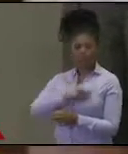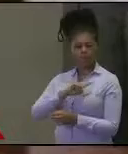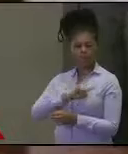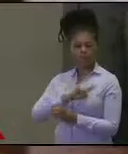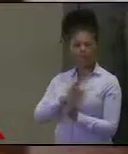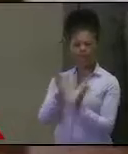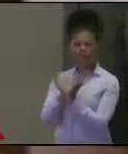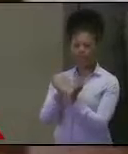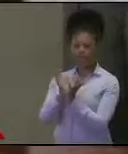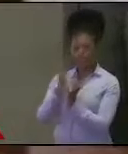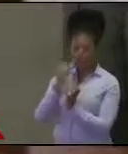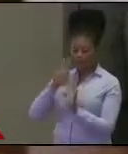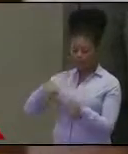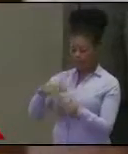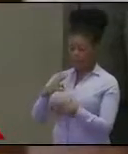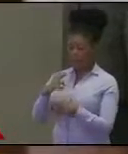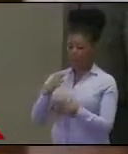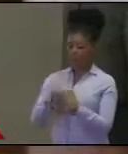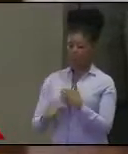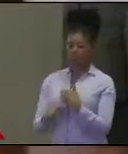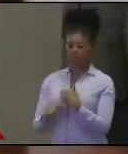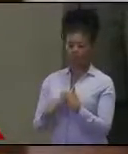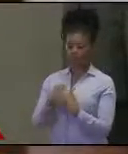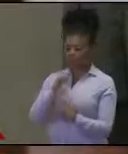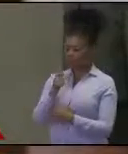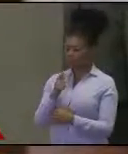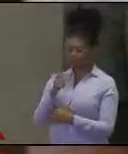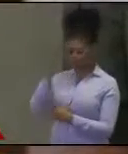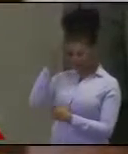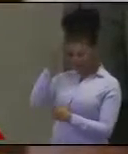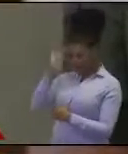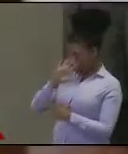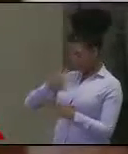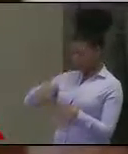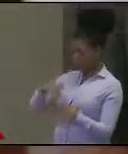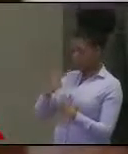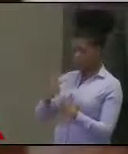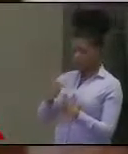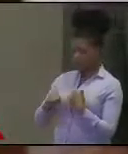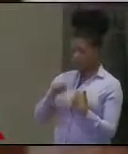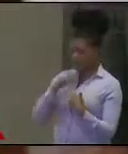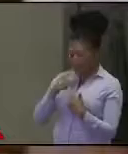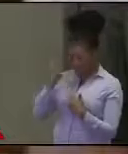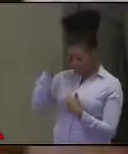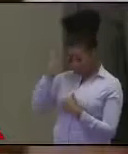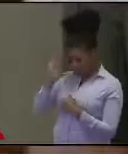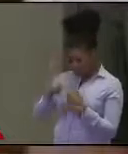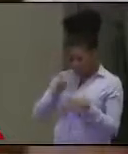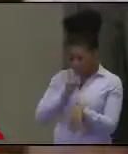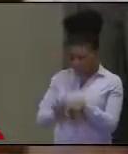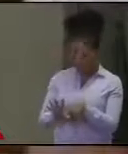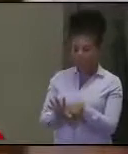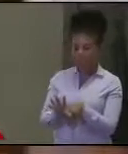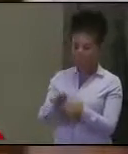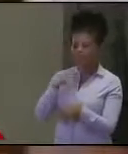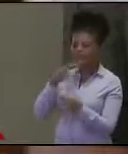summit when we are left with 8 months? He said, no, but government is not left with 8 months. There's still government coming. In Nelson Mandela, you've got government